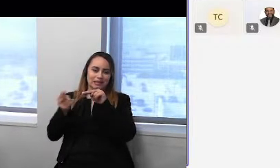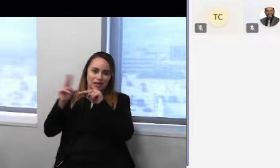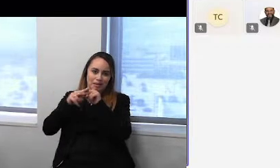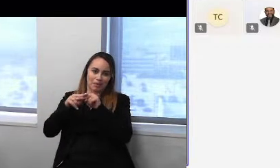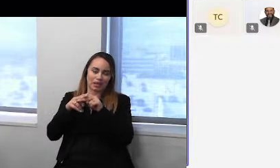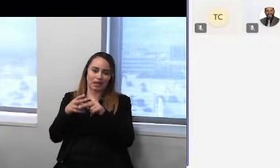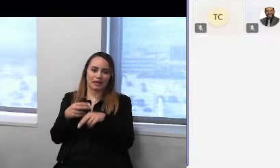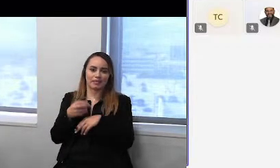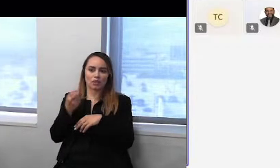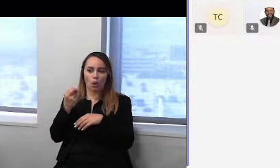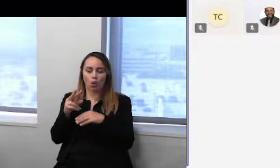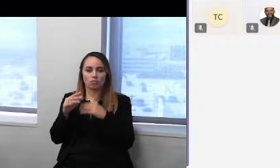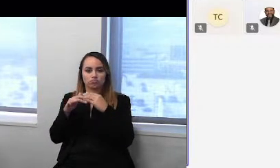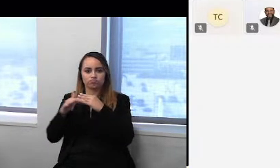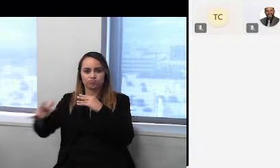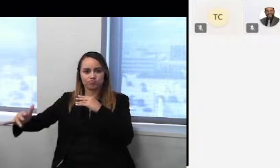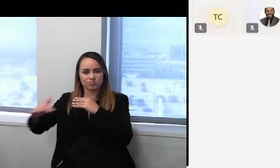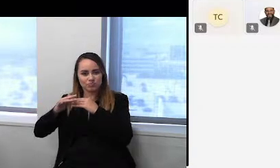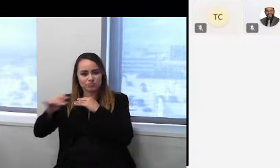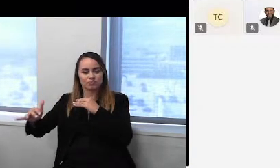fluctuations.